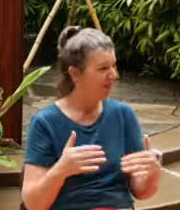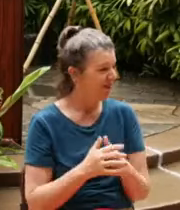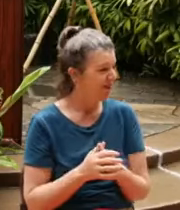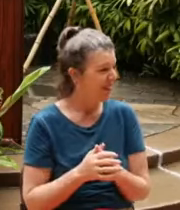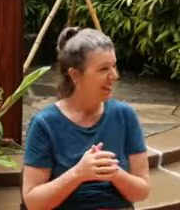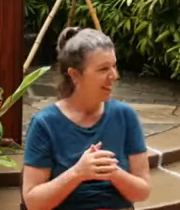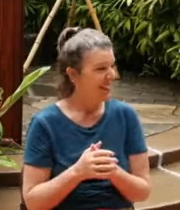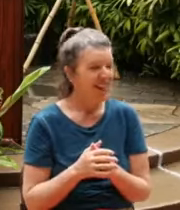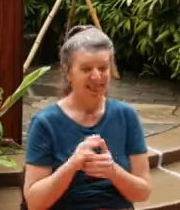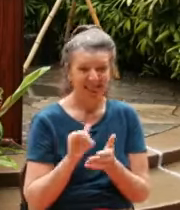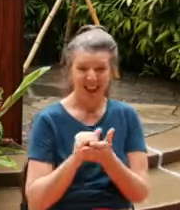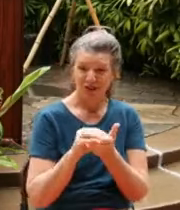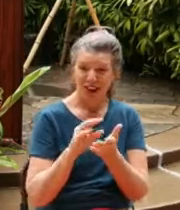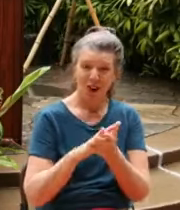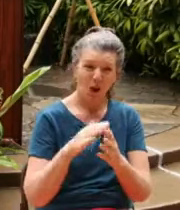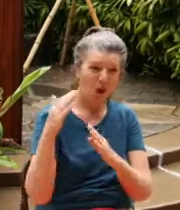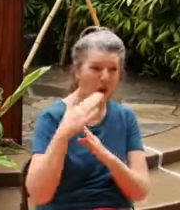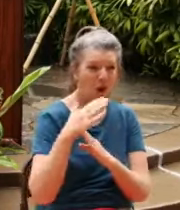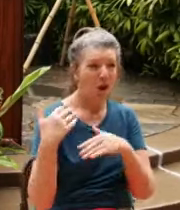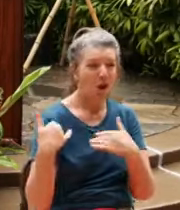That is a record for Kauai.